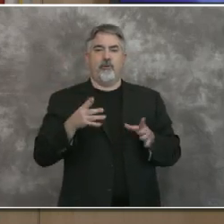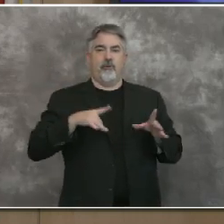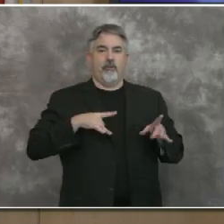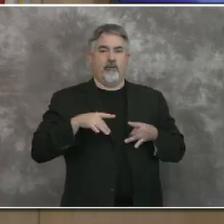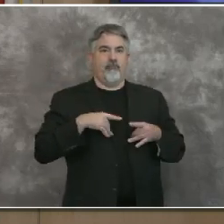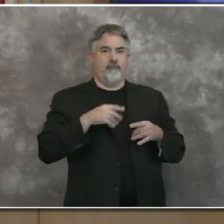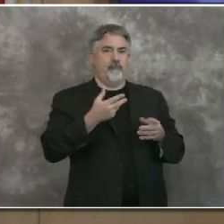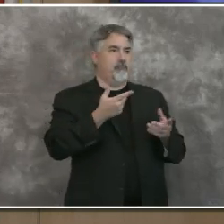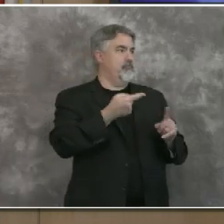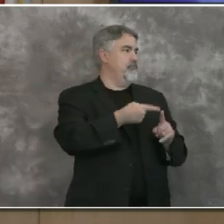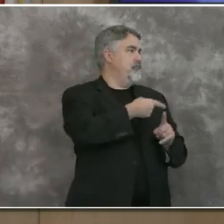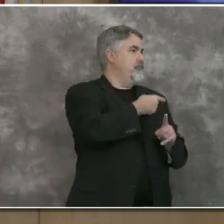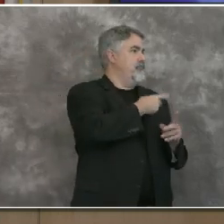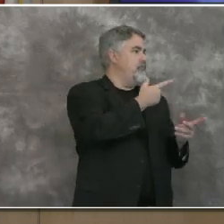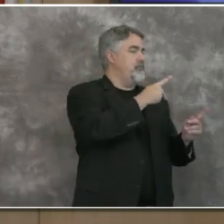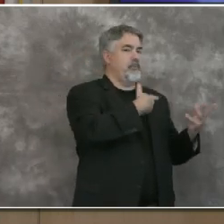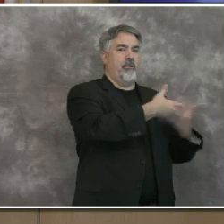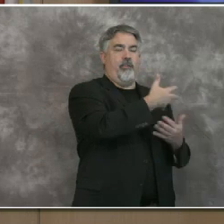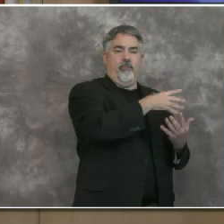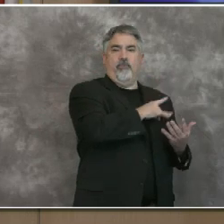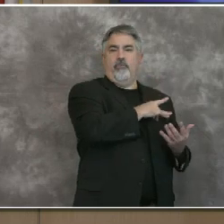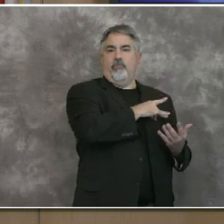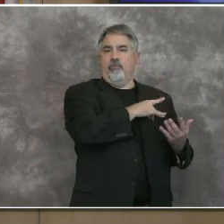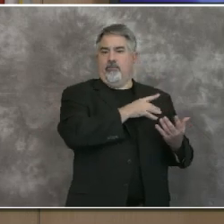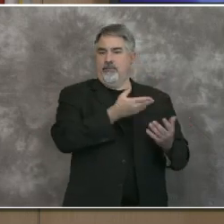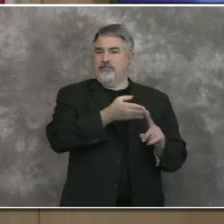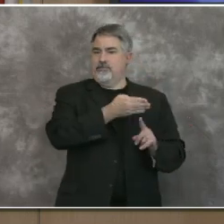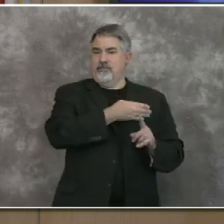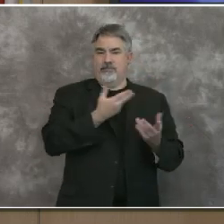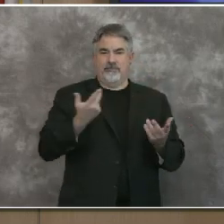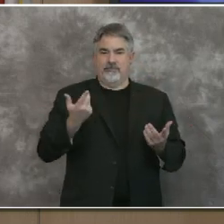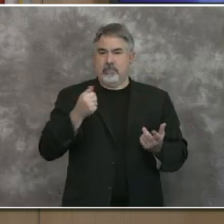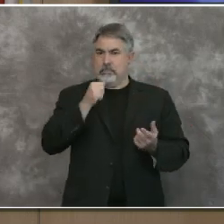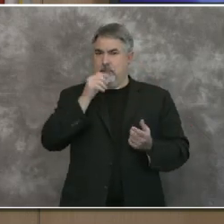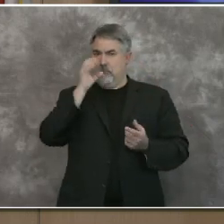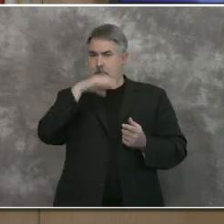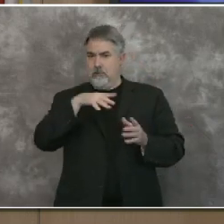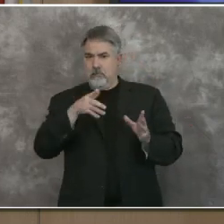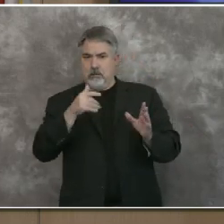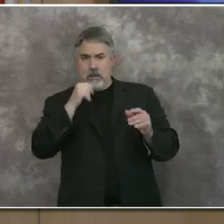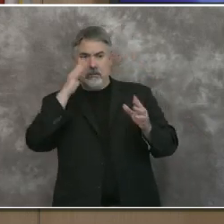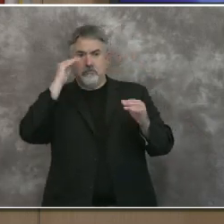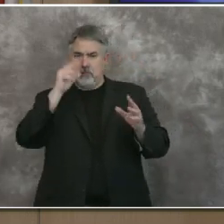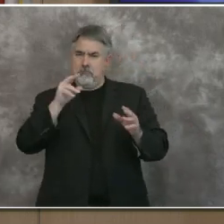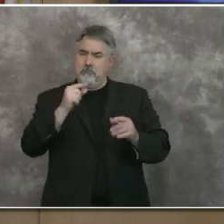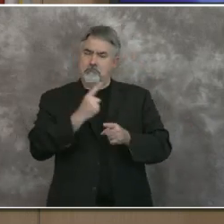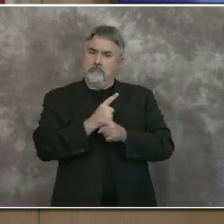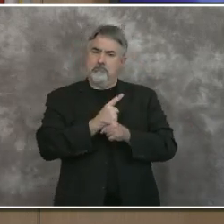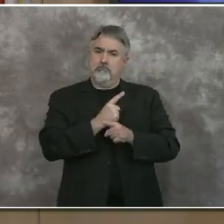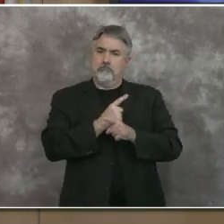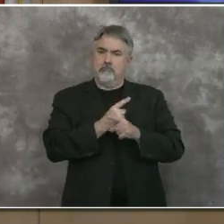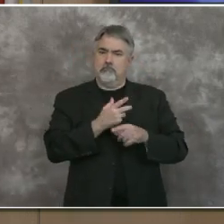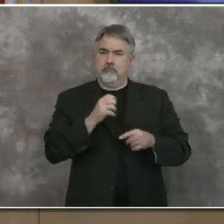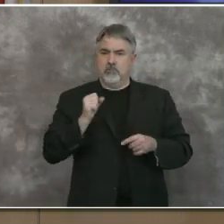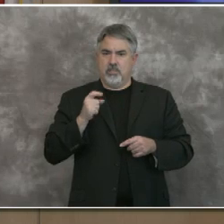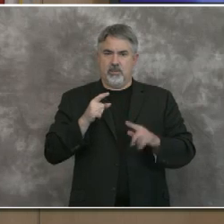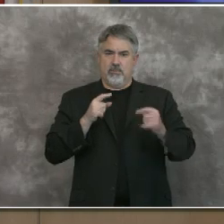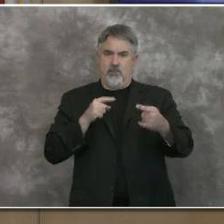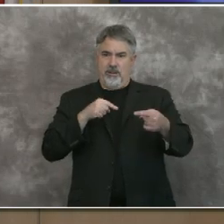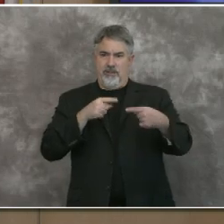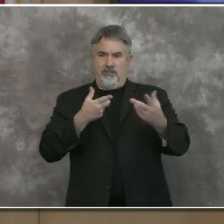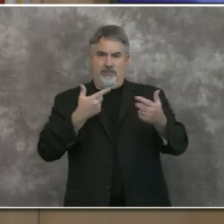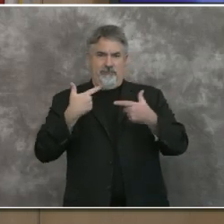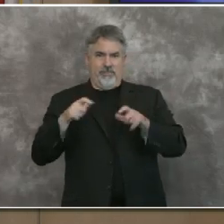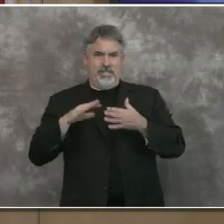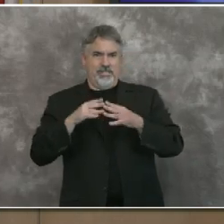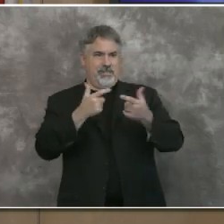for a binational community like San Diego and Tijuana. So with the number of cases that are occurring there, it's